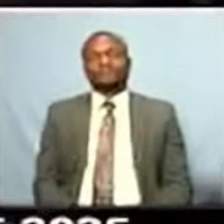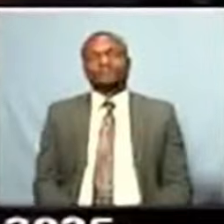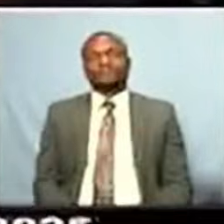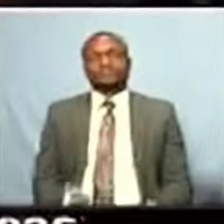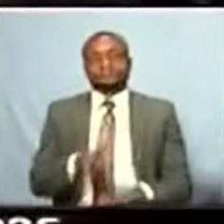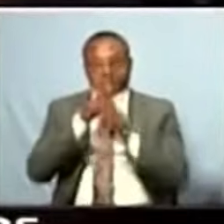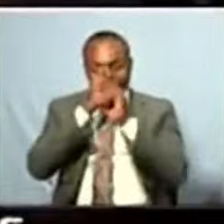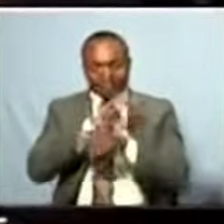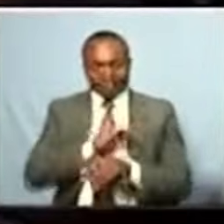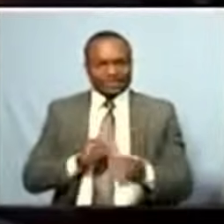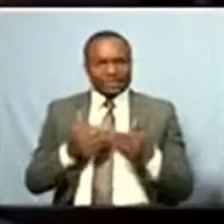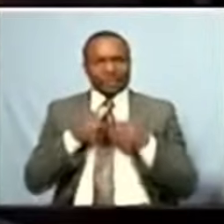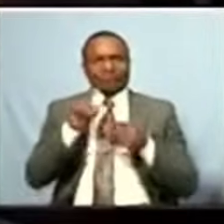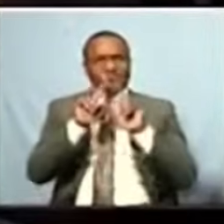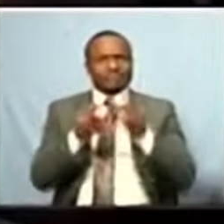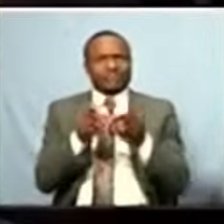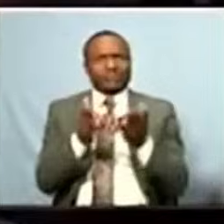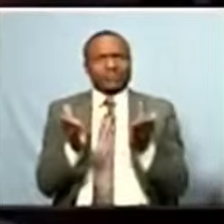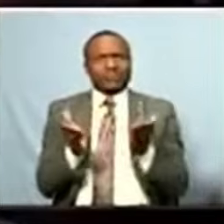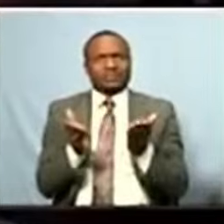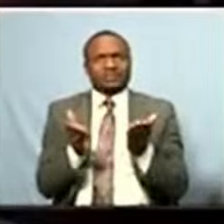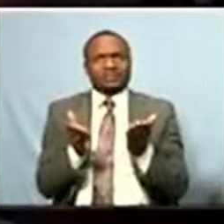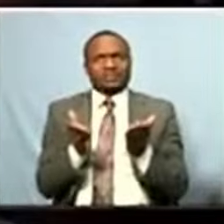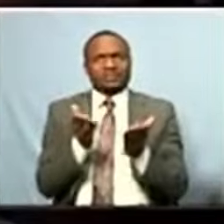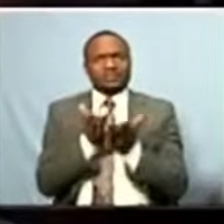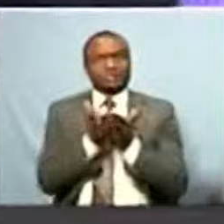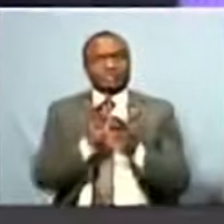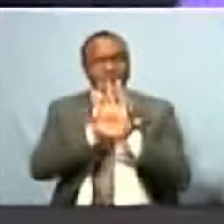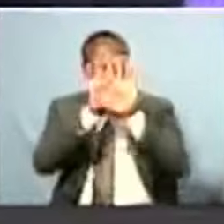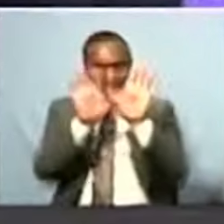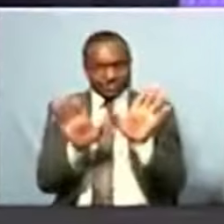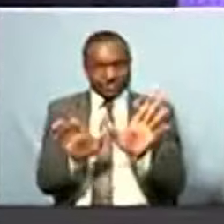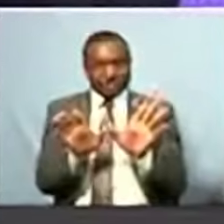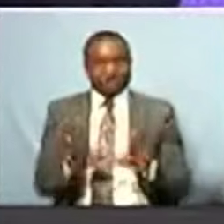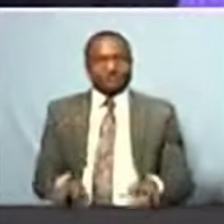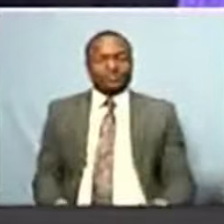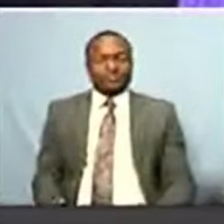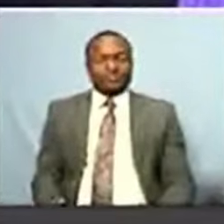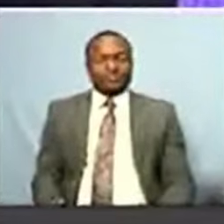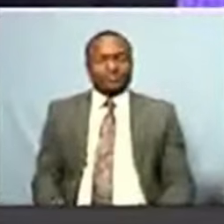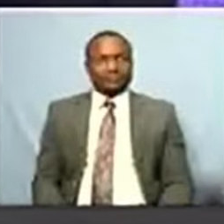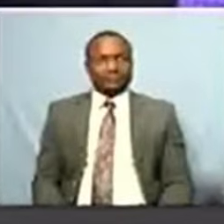Honourable members, do we still have questions? I think their submission was clear.